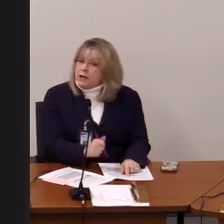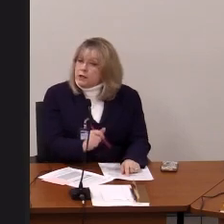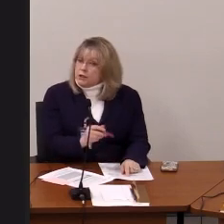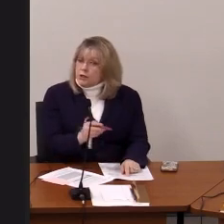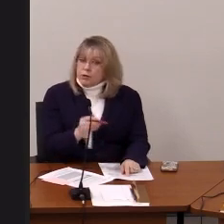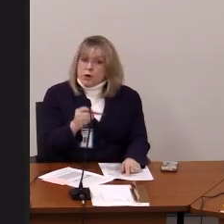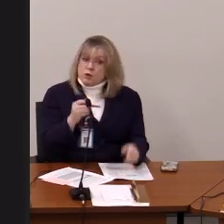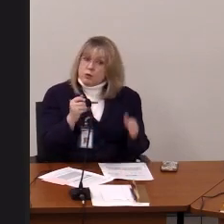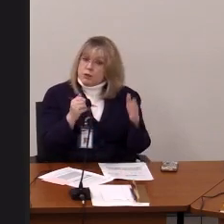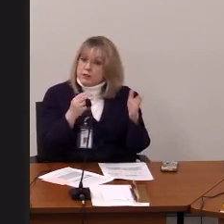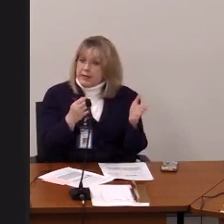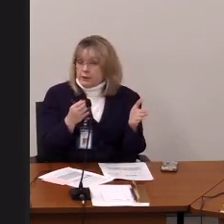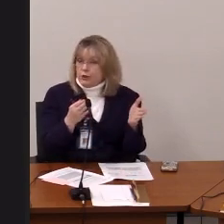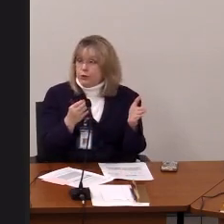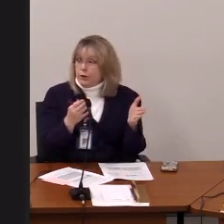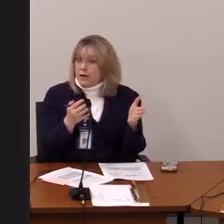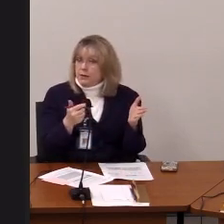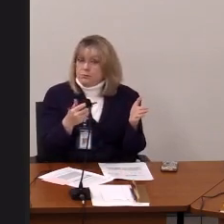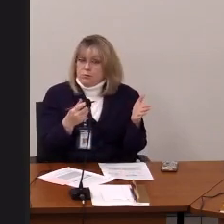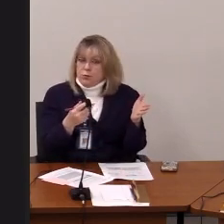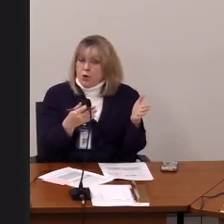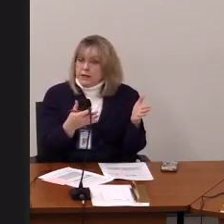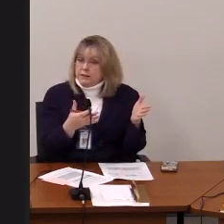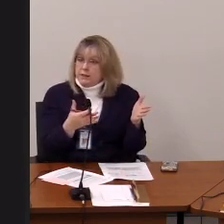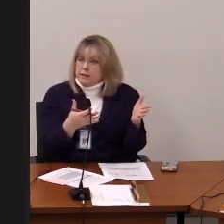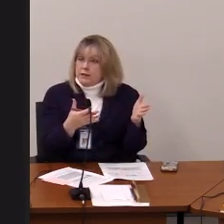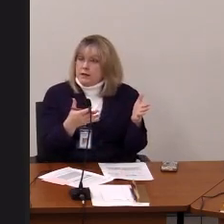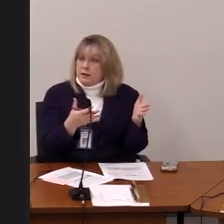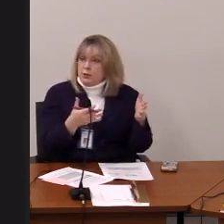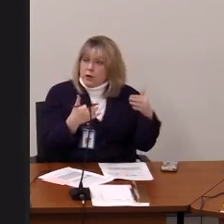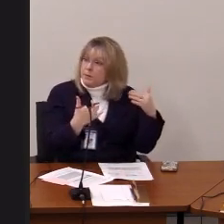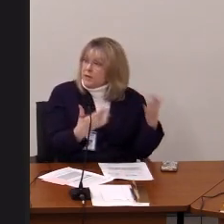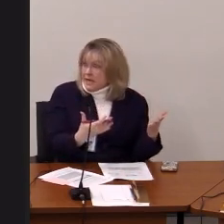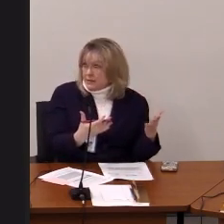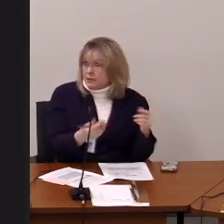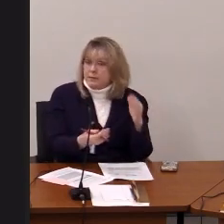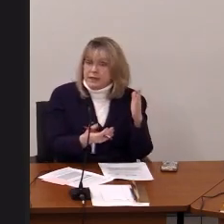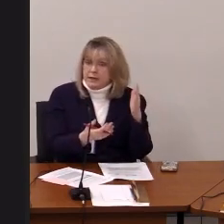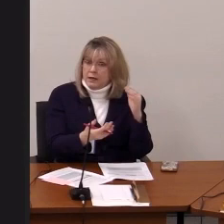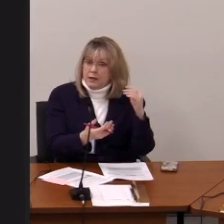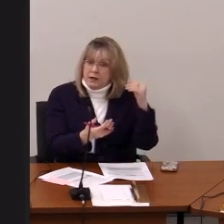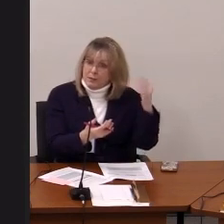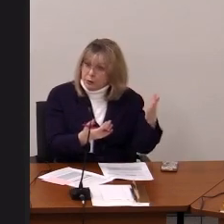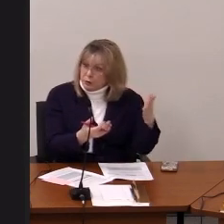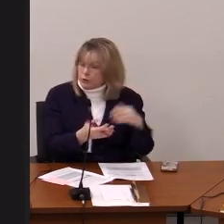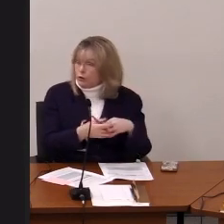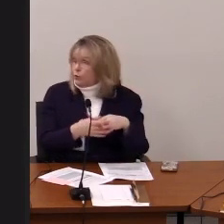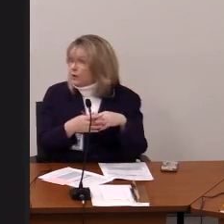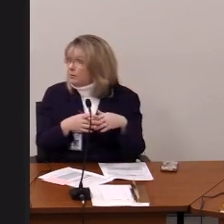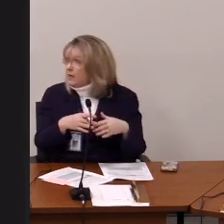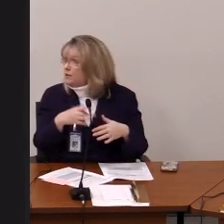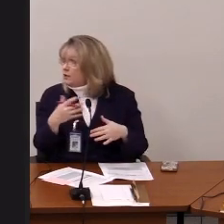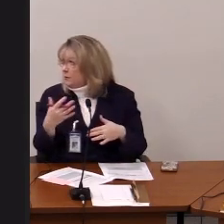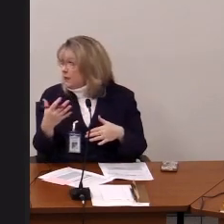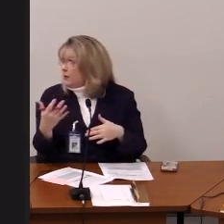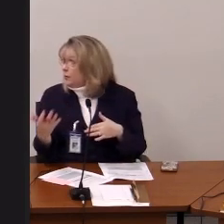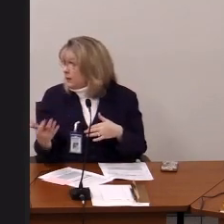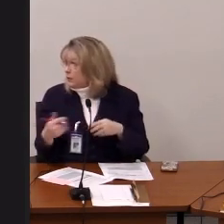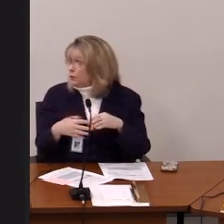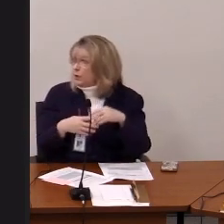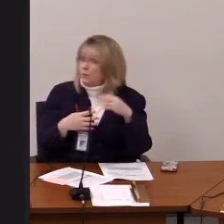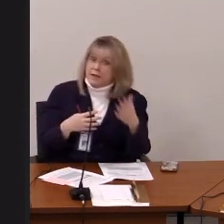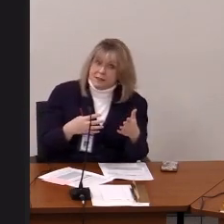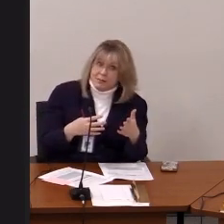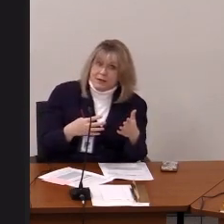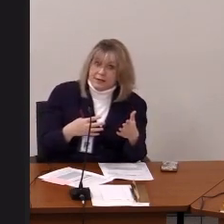Descriptors. So those will tell you what it means to be a blue school, what it means to be